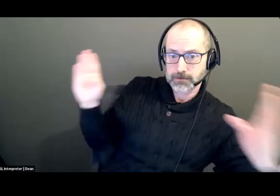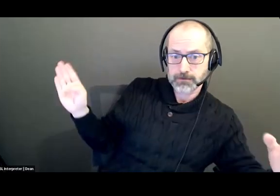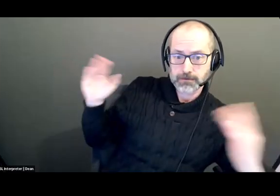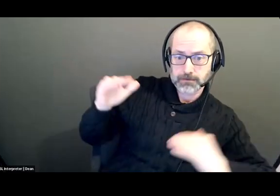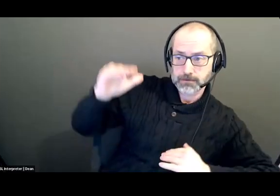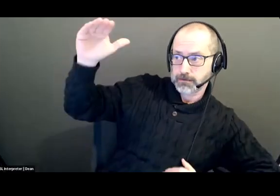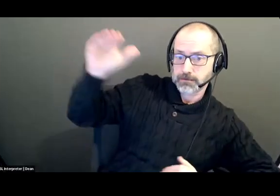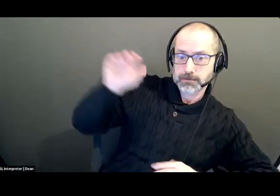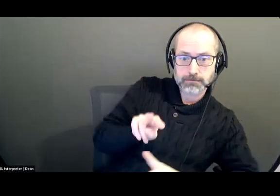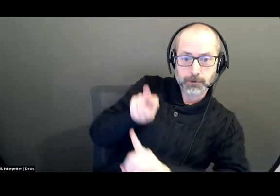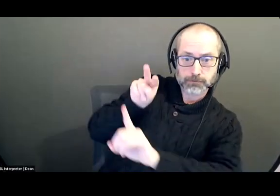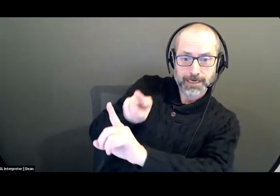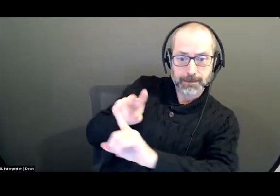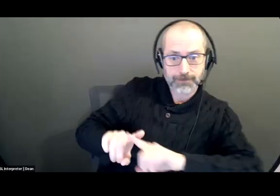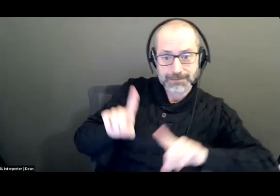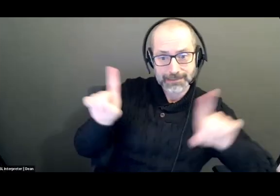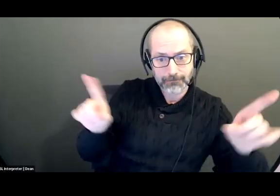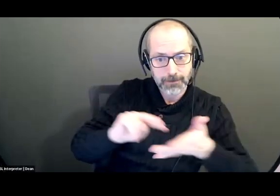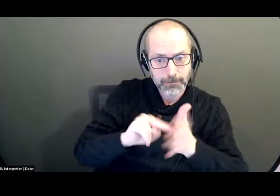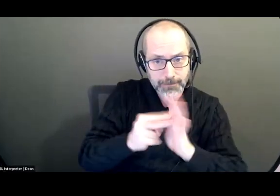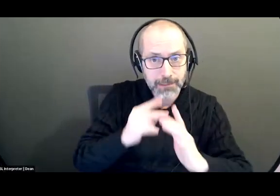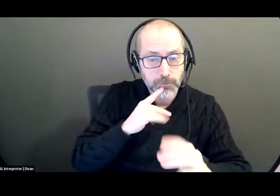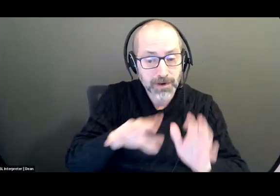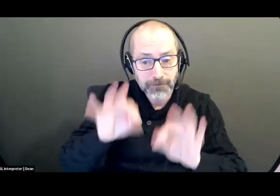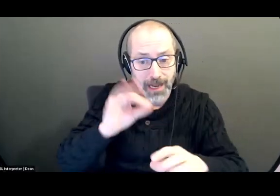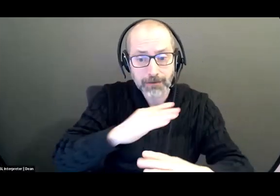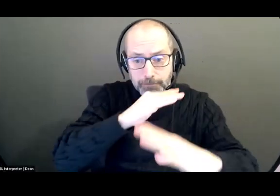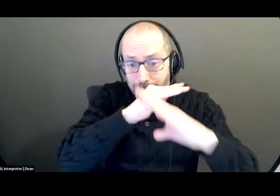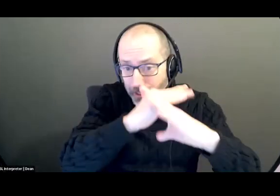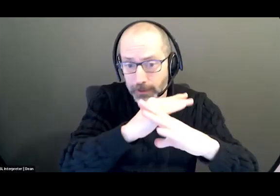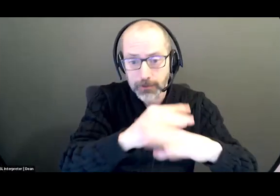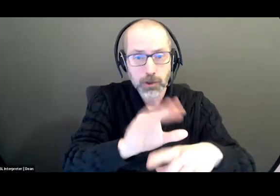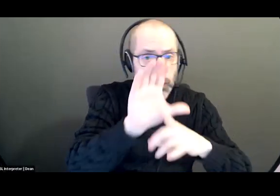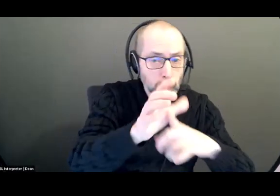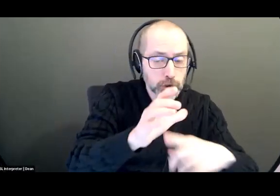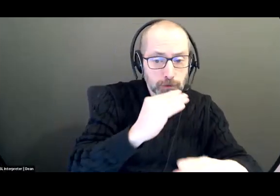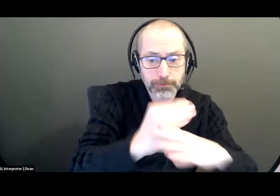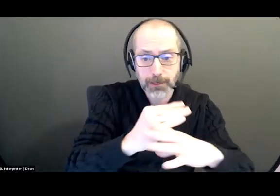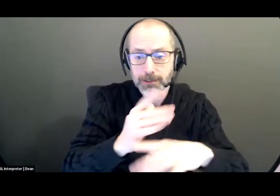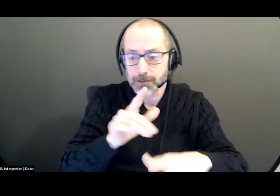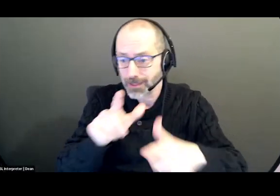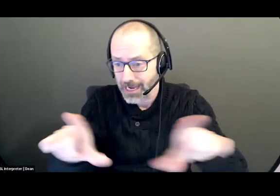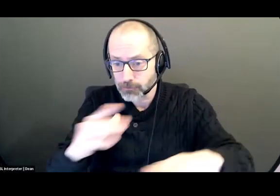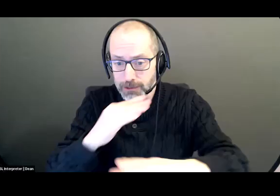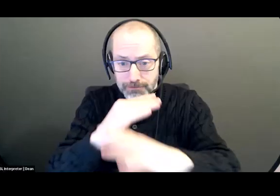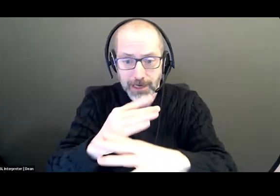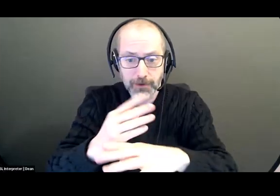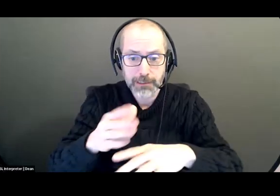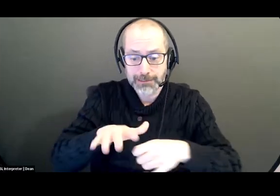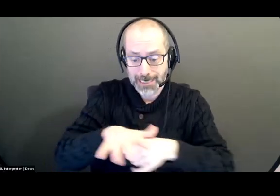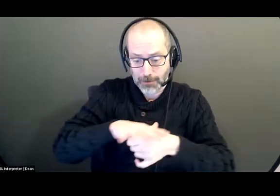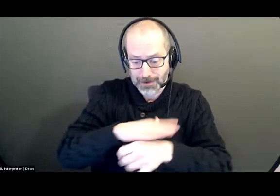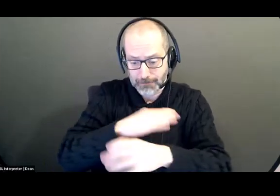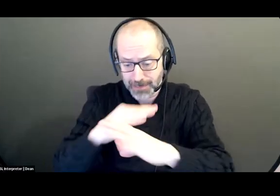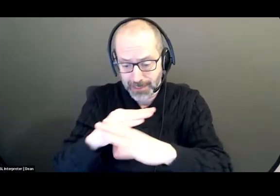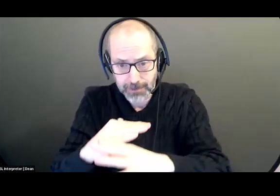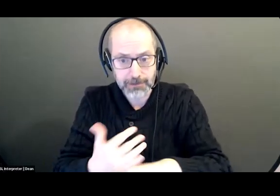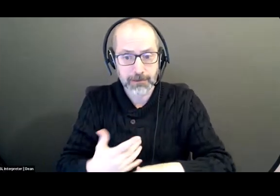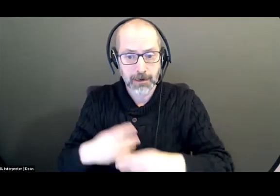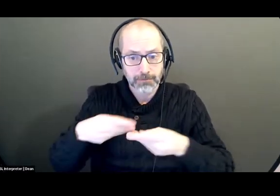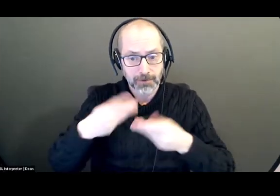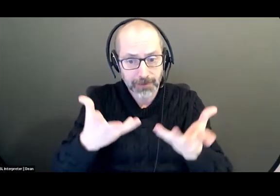project. Our people experienced the systems differently, and their perspective revealed barriers related to culture,